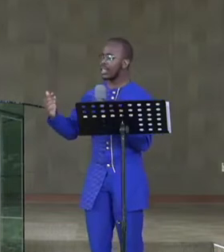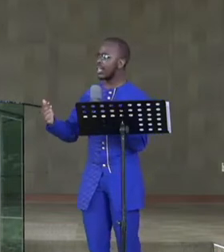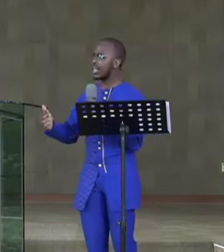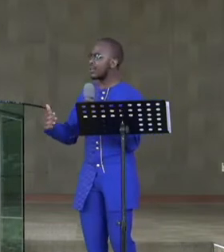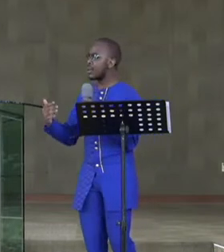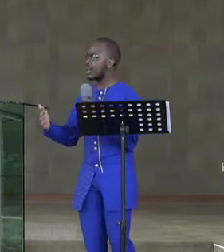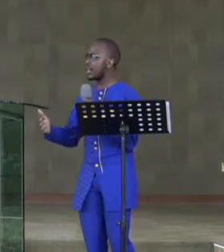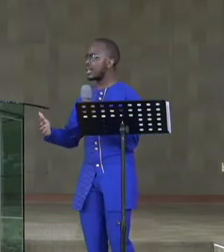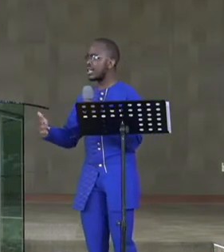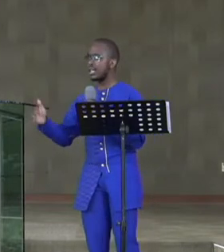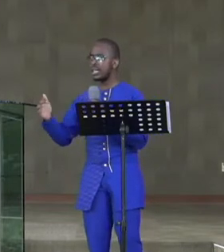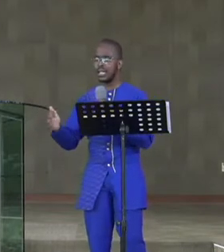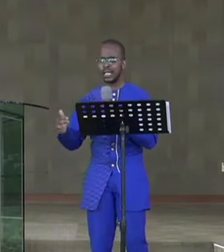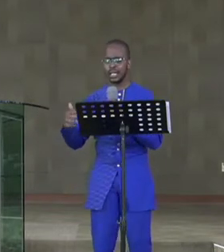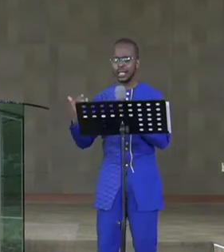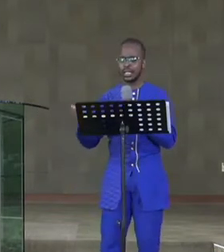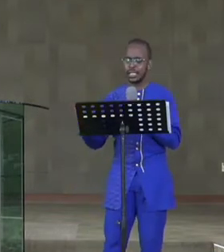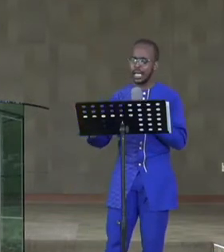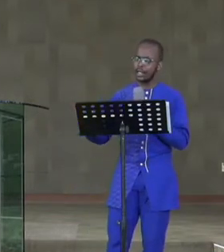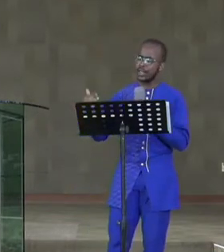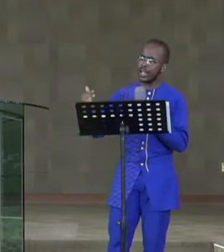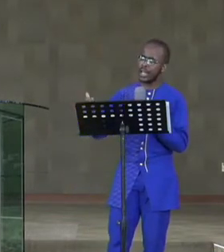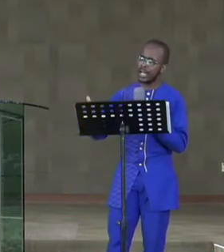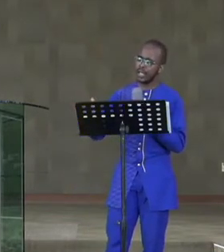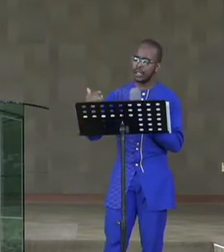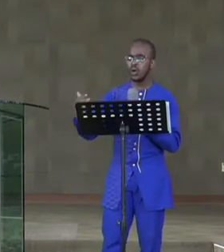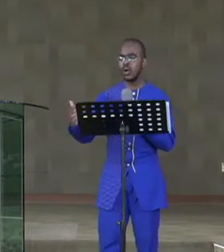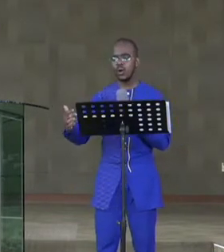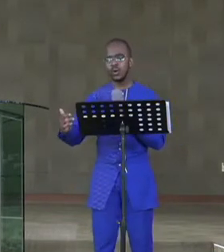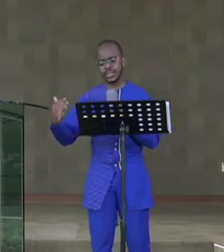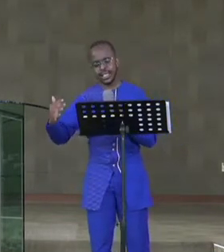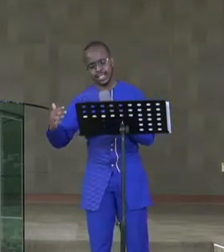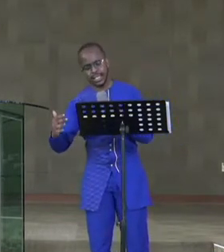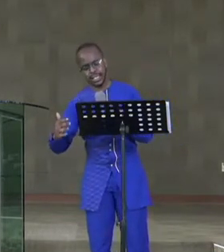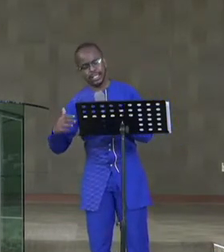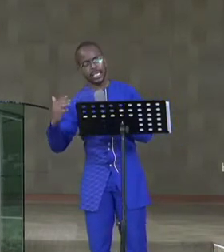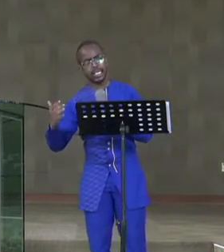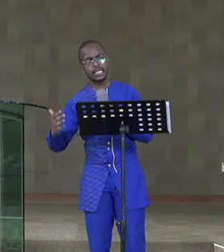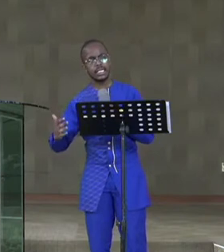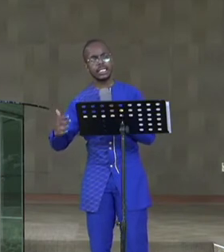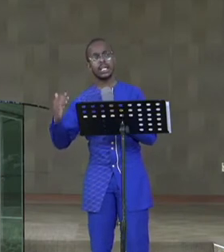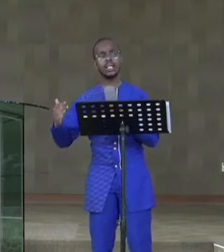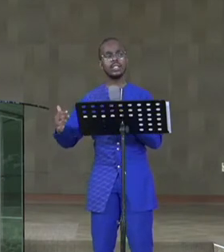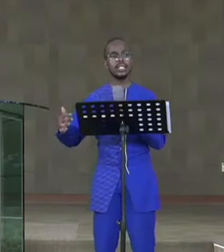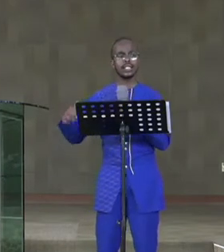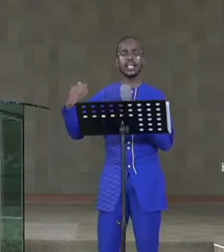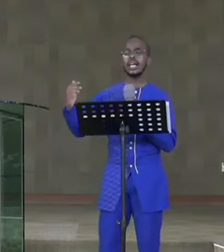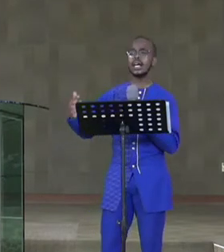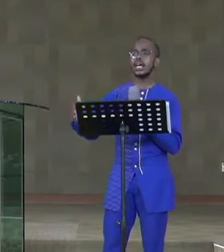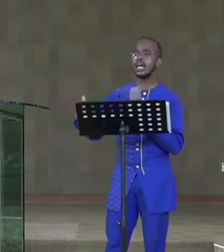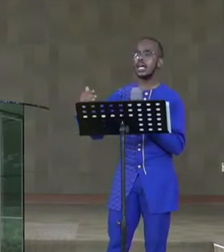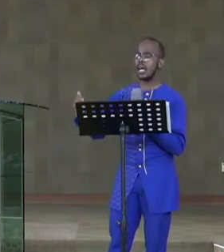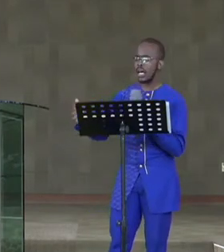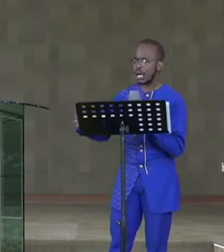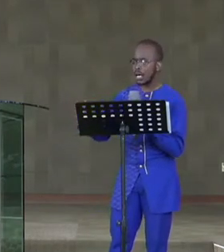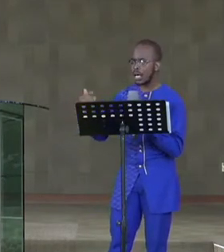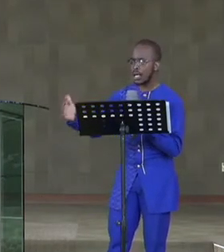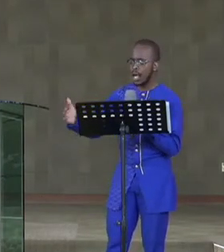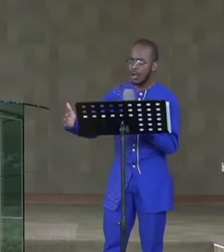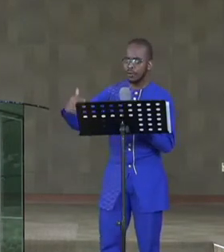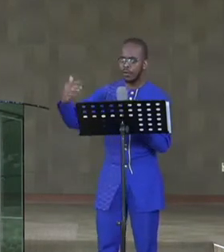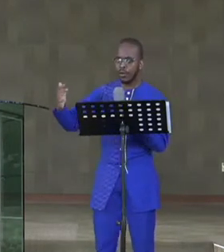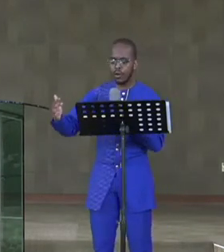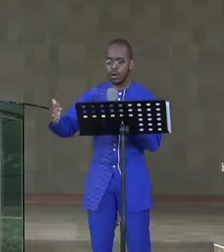glorious and bright than glows in any earthly